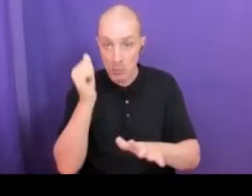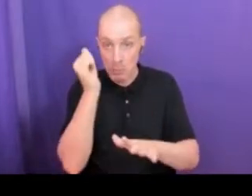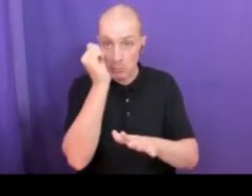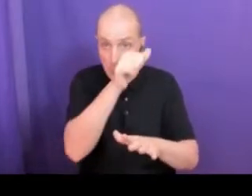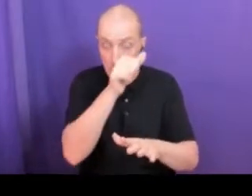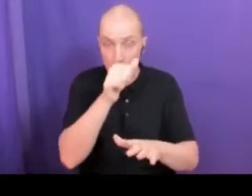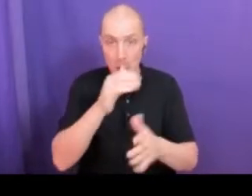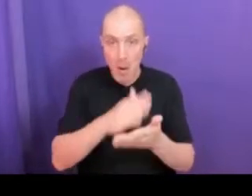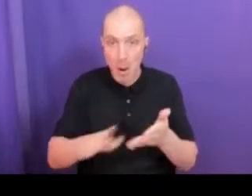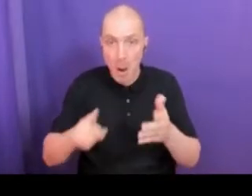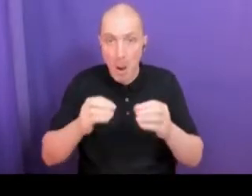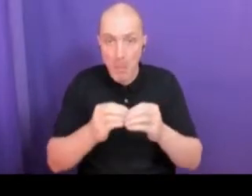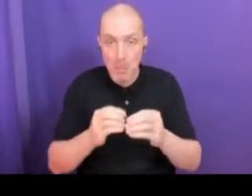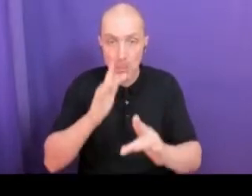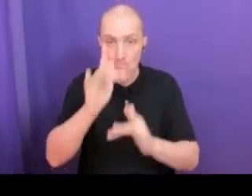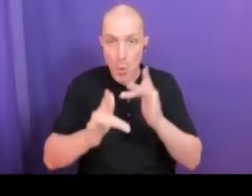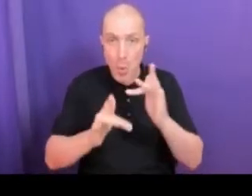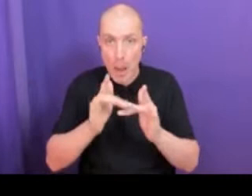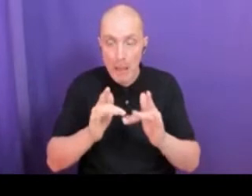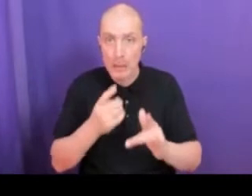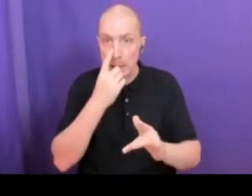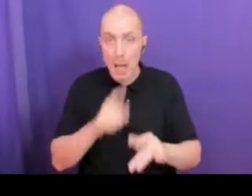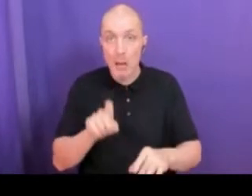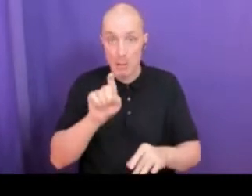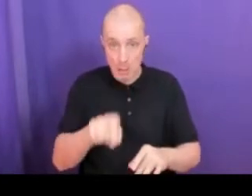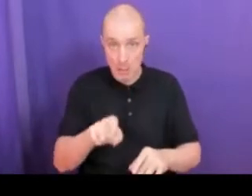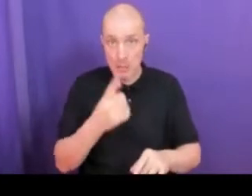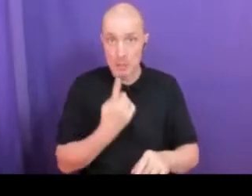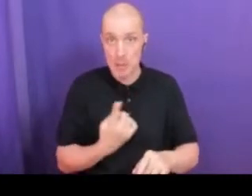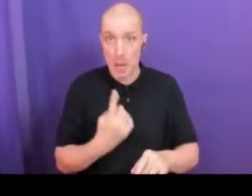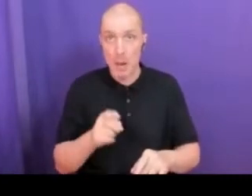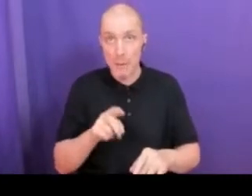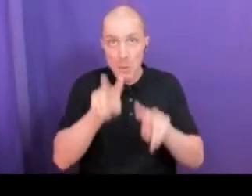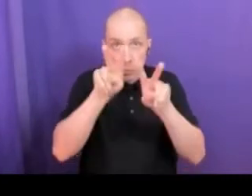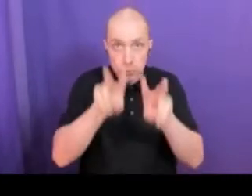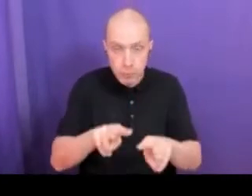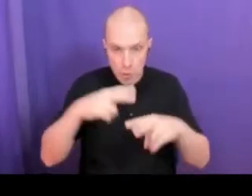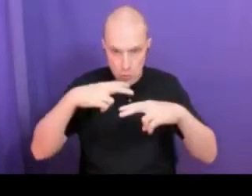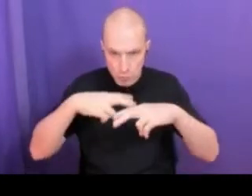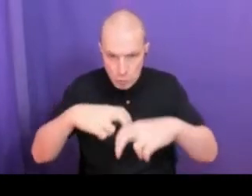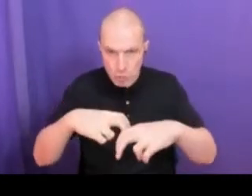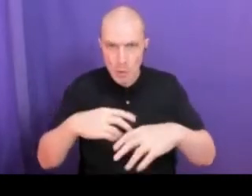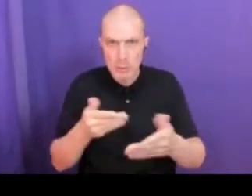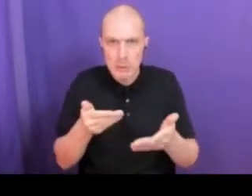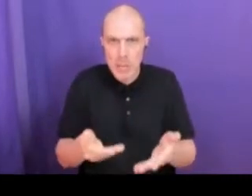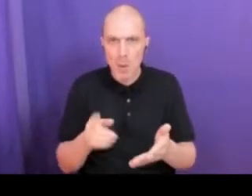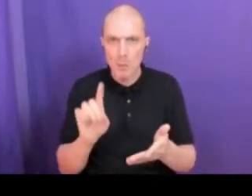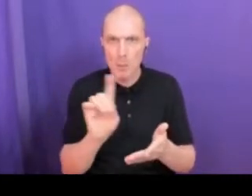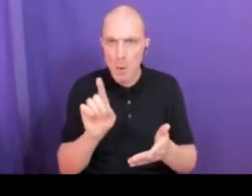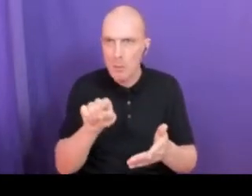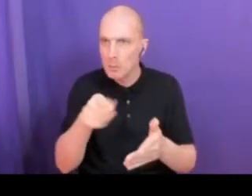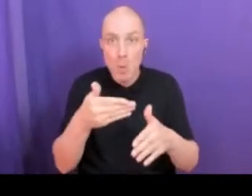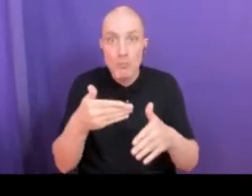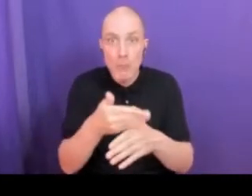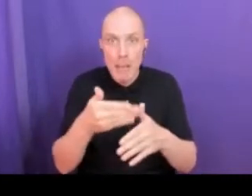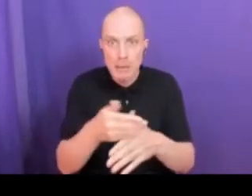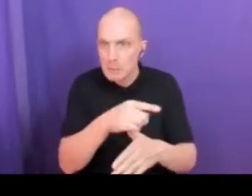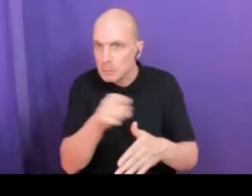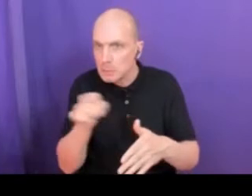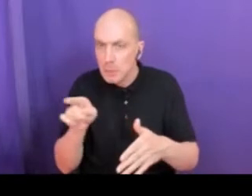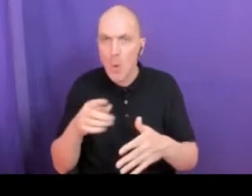all areas of research, policy and practice. So please do take a look if you have specific areas of interest.